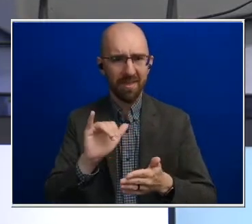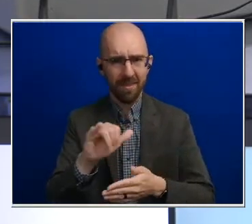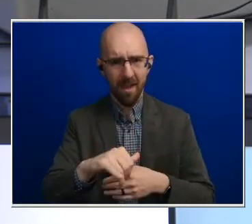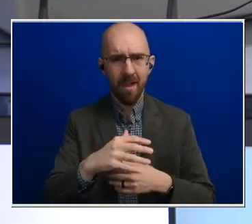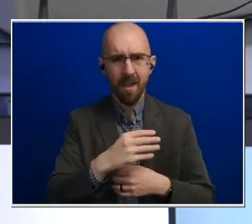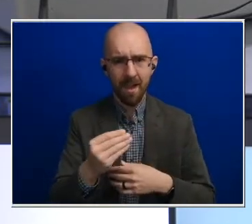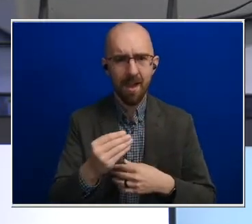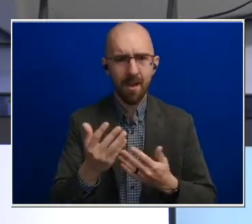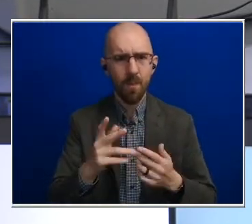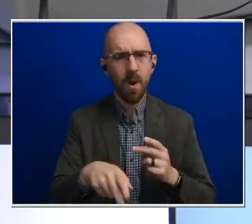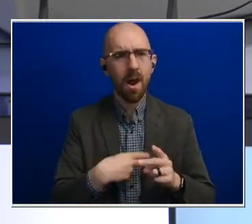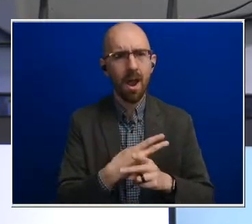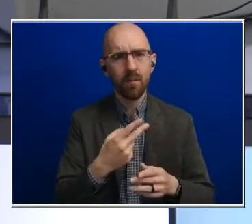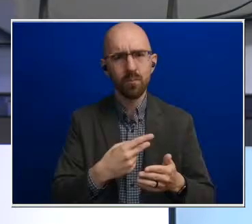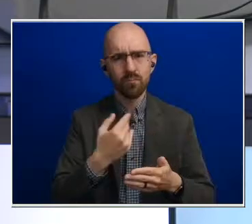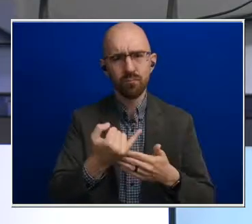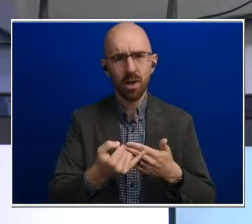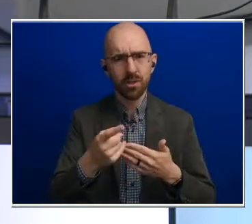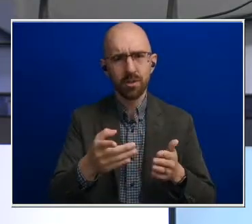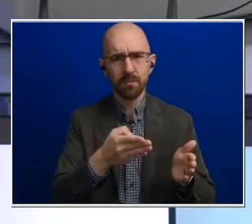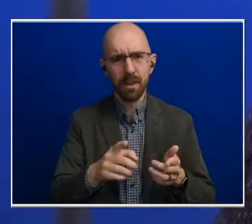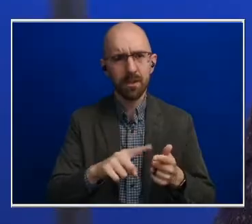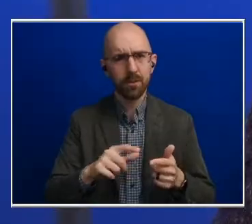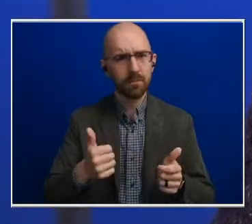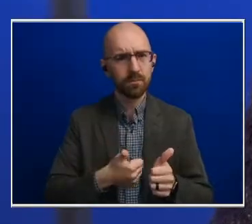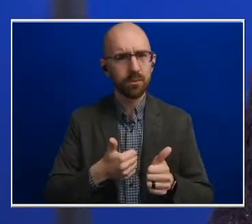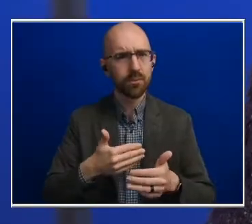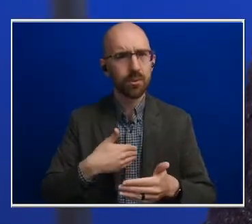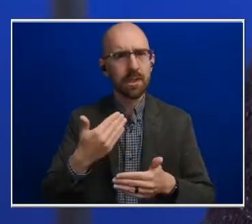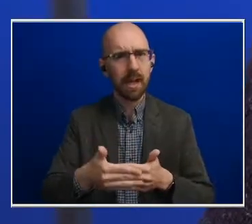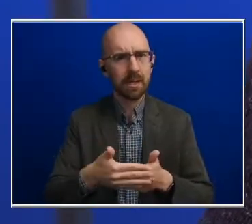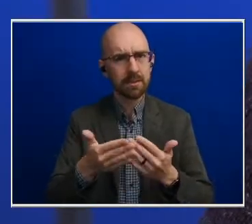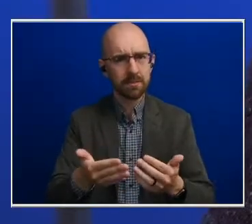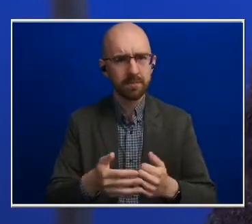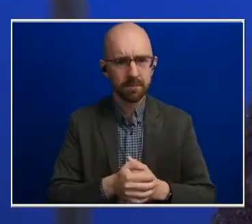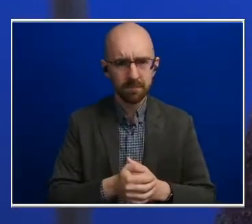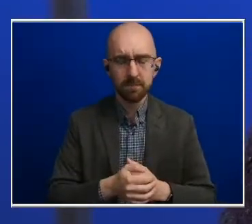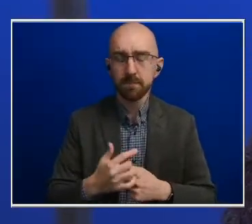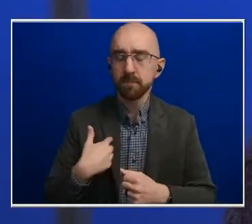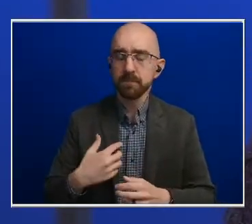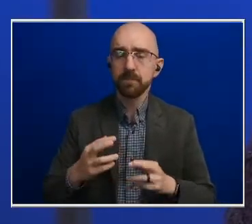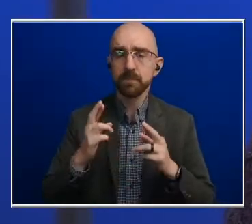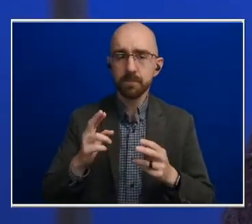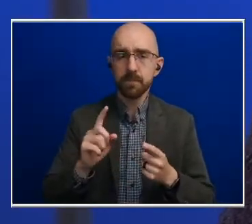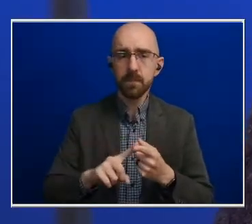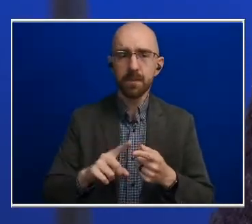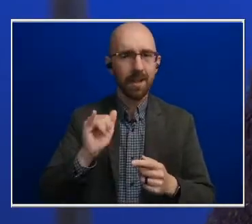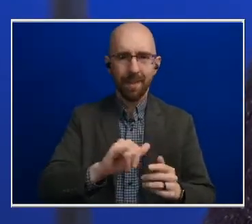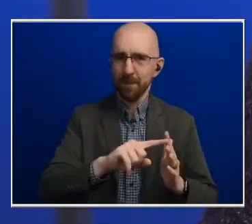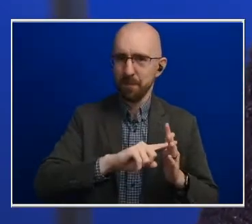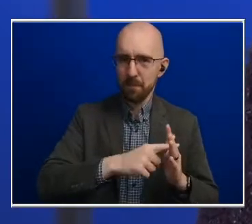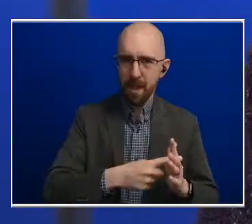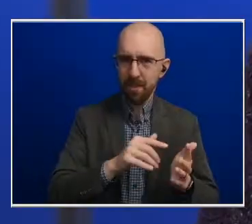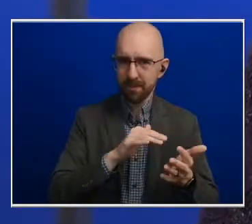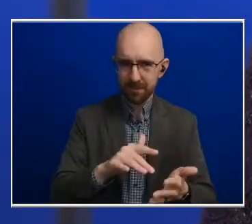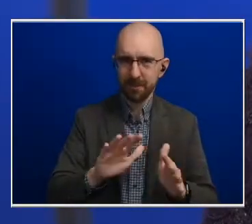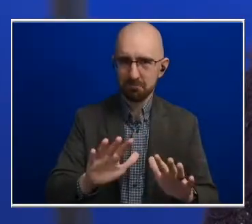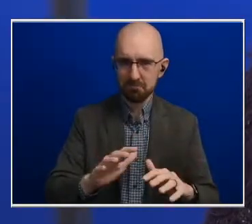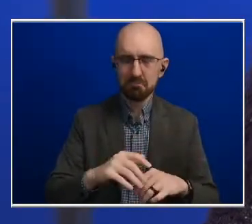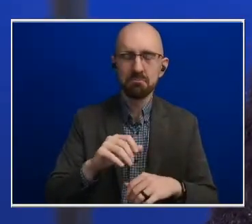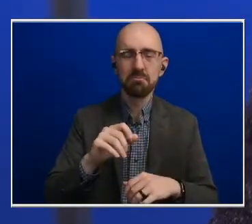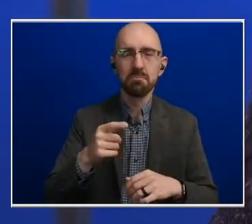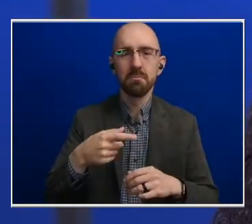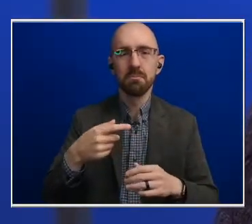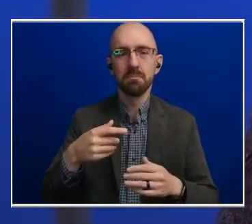projects are you going to pursue next? Well, we're hoping to, that was just a pilot study. And so preliminary evidence is